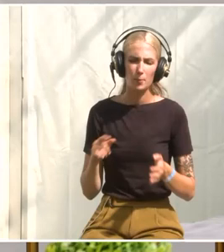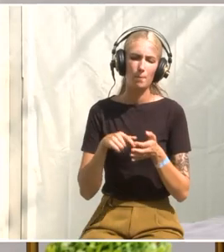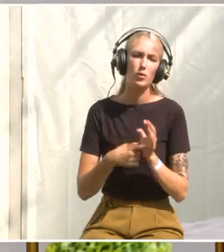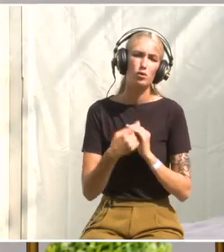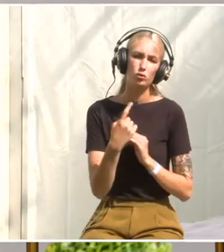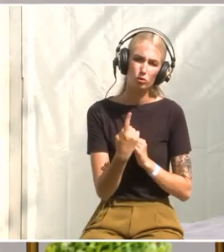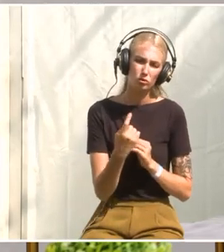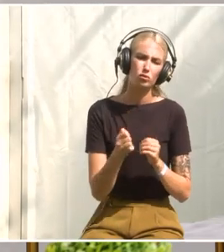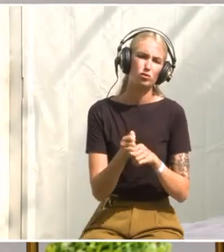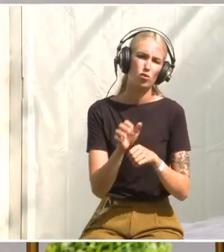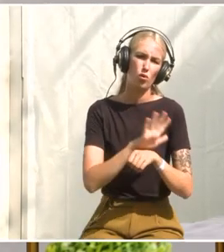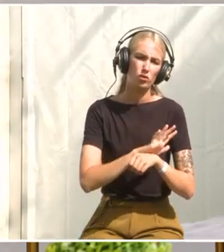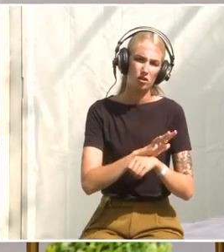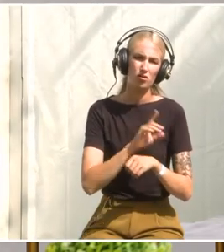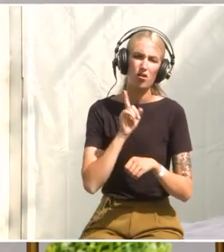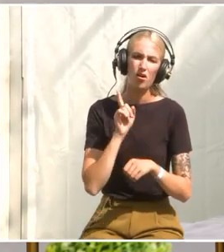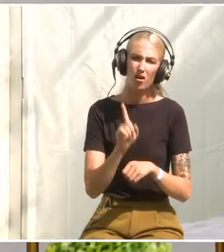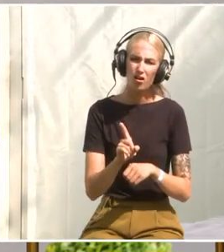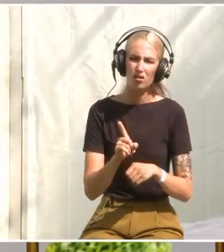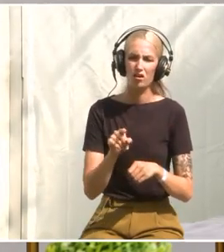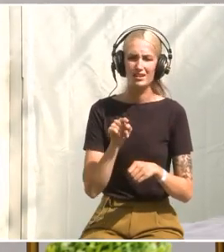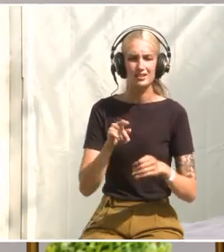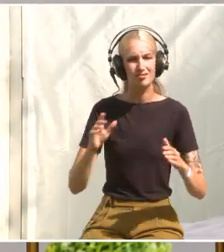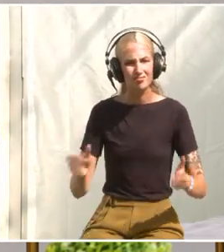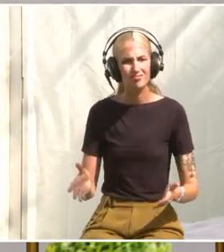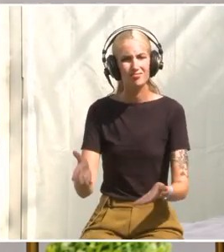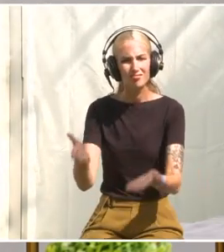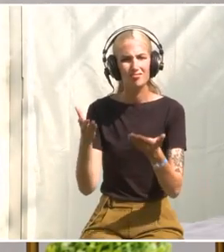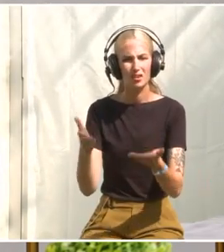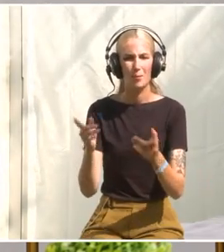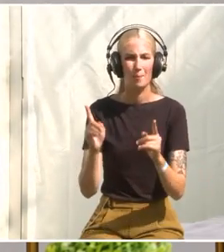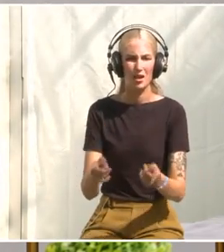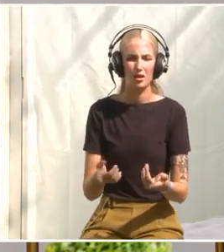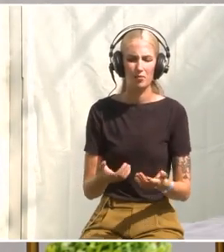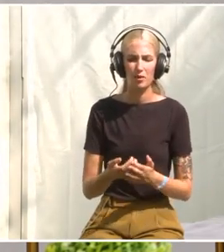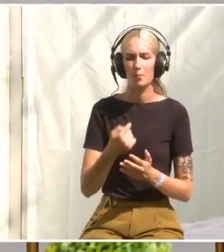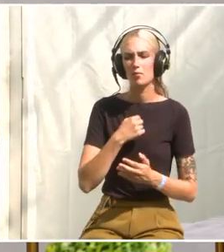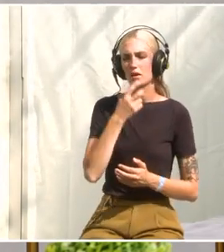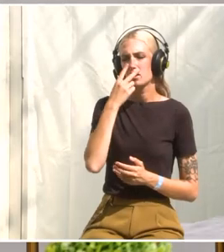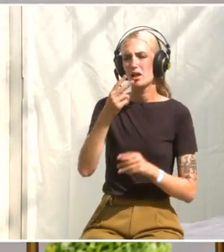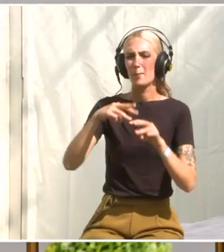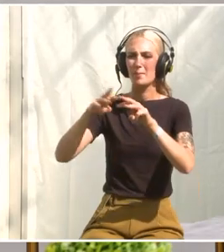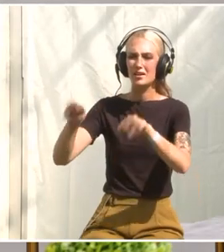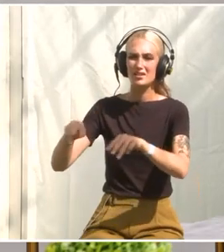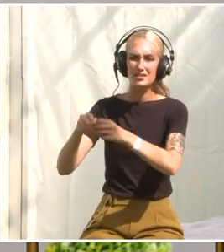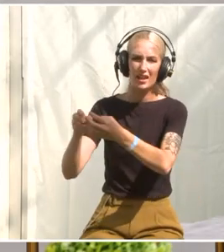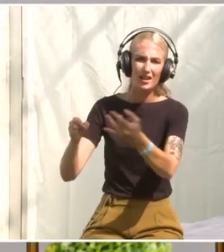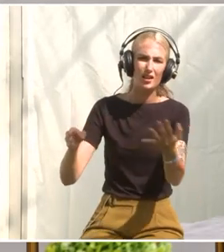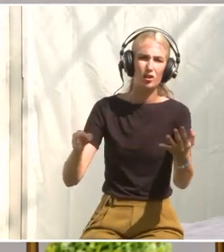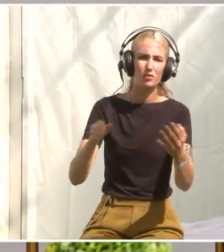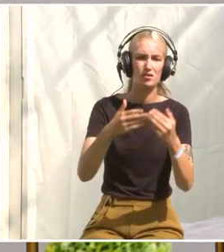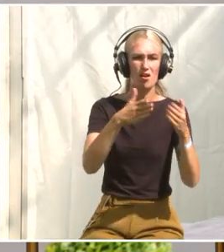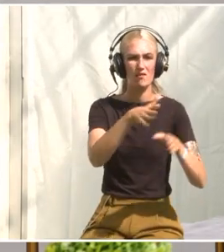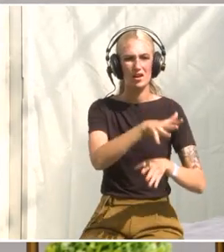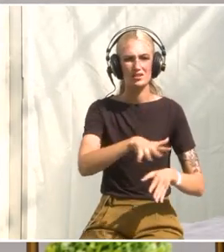but give us the push. And now we also see that actually the ministries and the public sector is